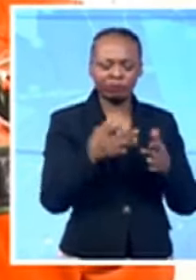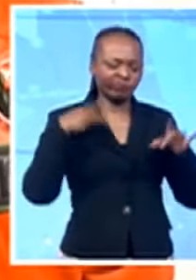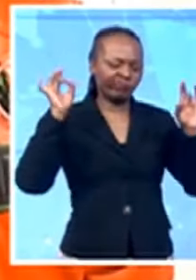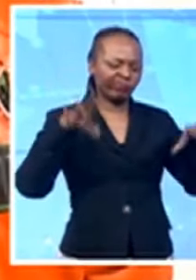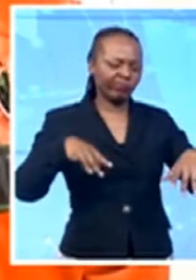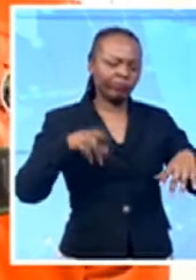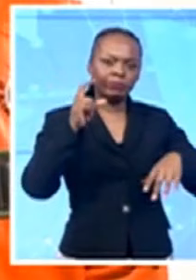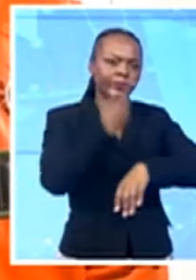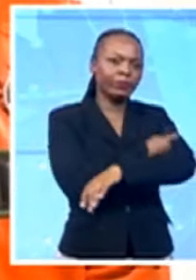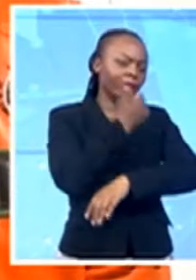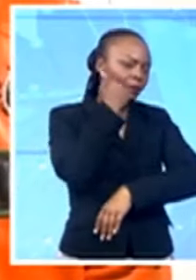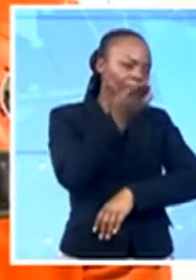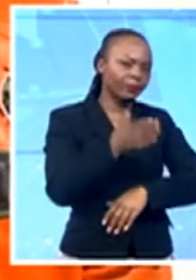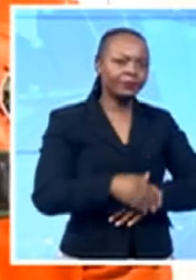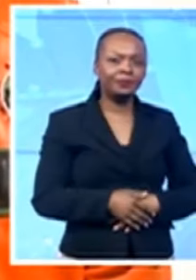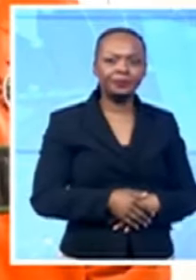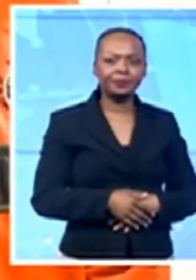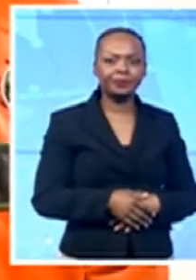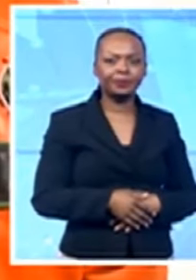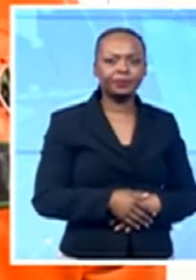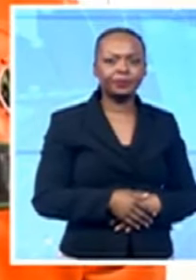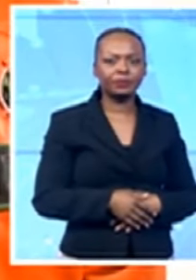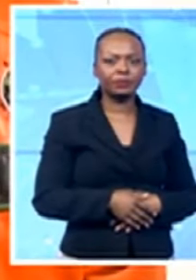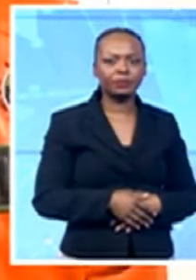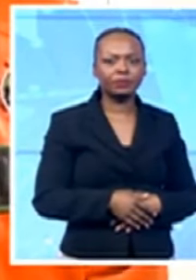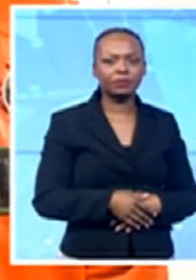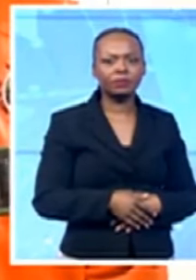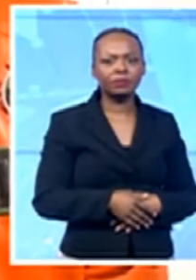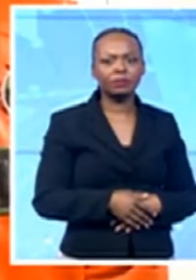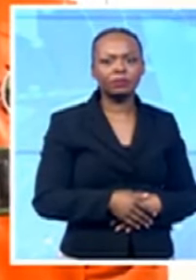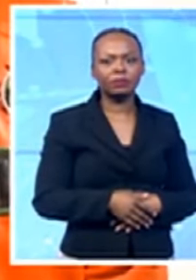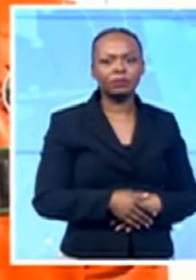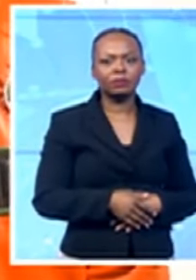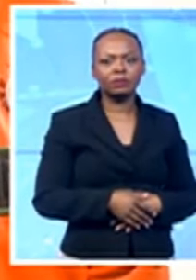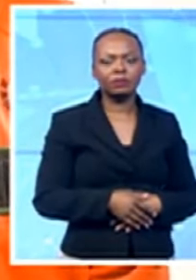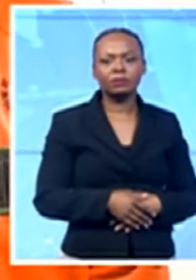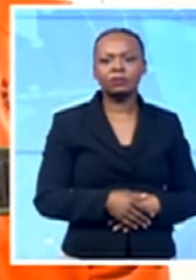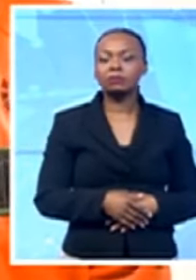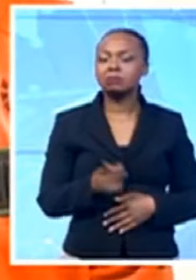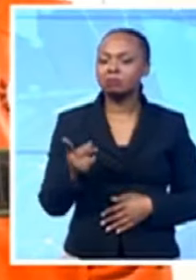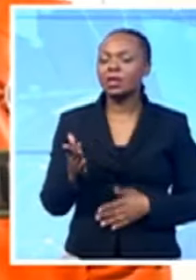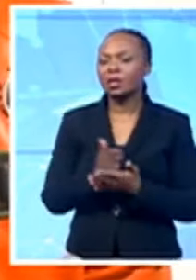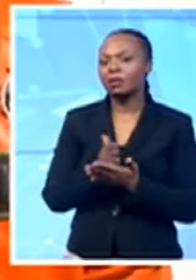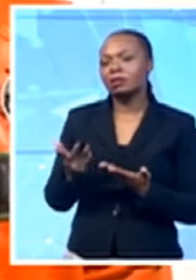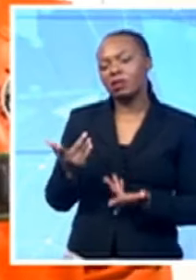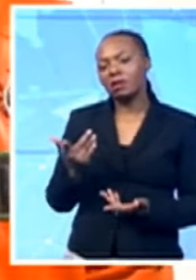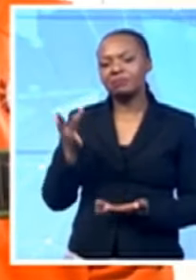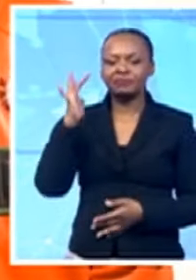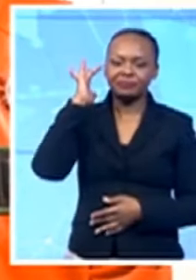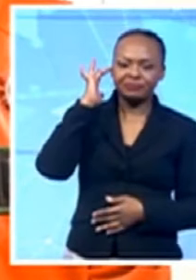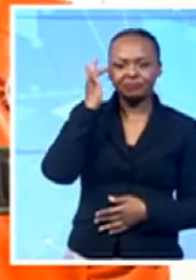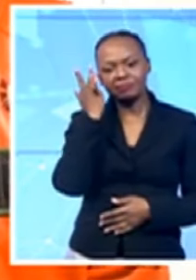both. There are still those who are reluctant. I think that our people have been looking too much on the negative aspect of